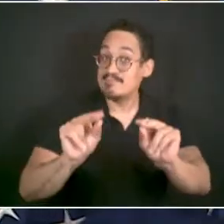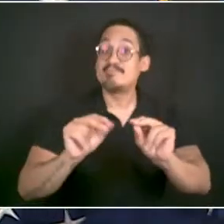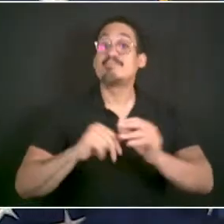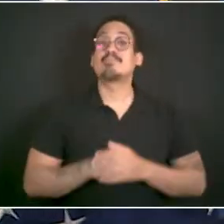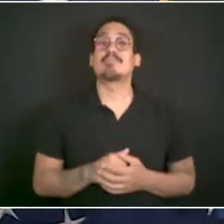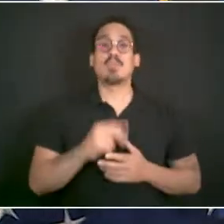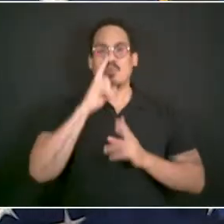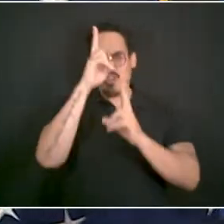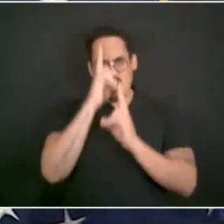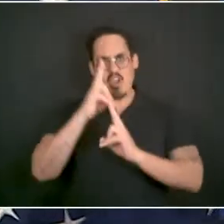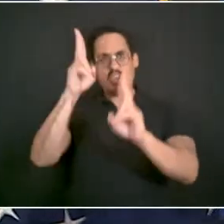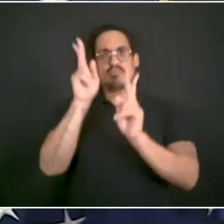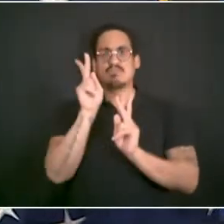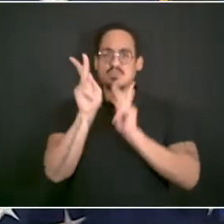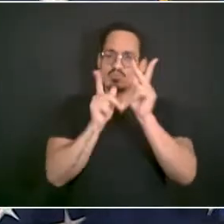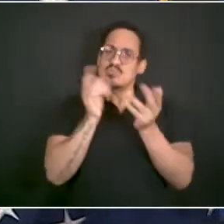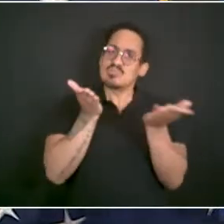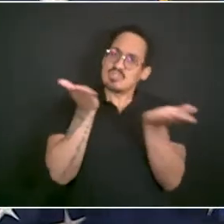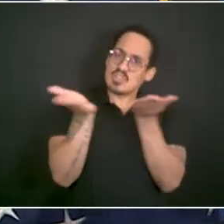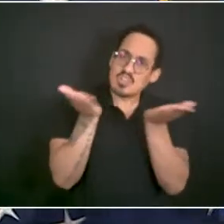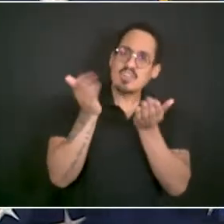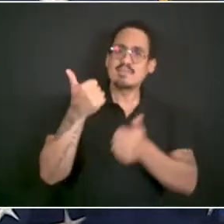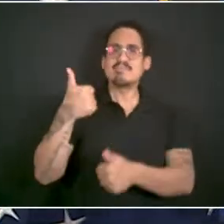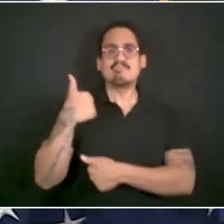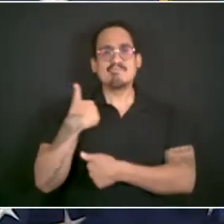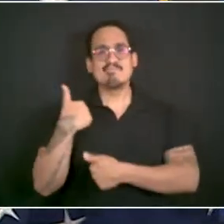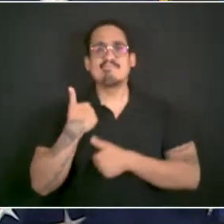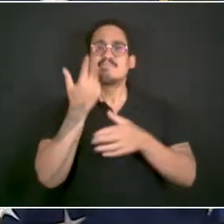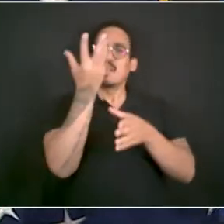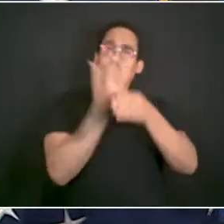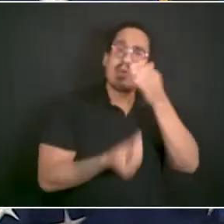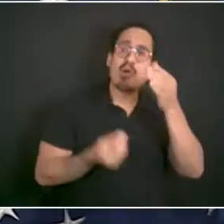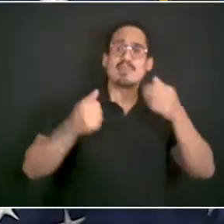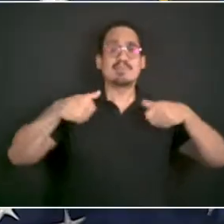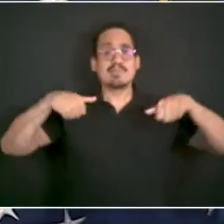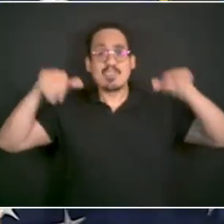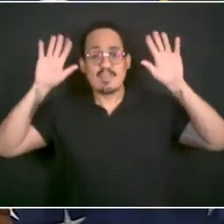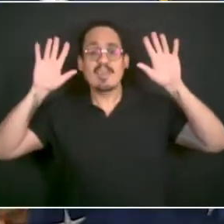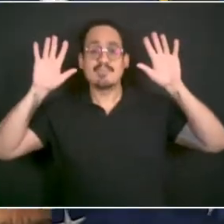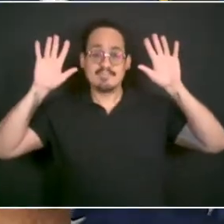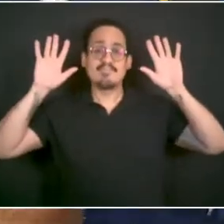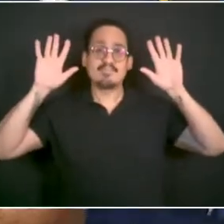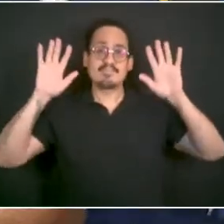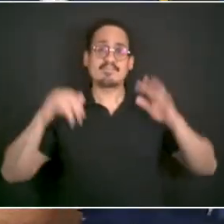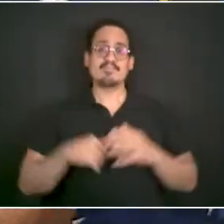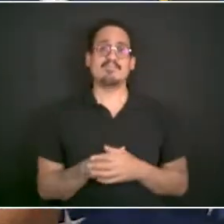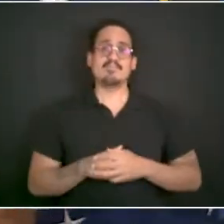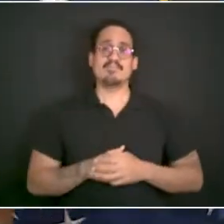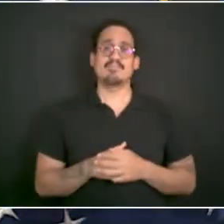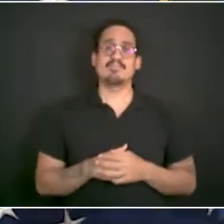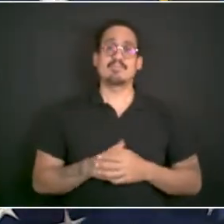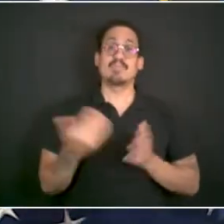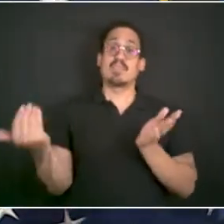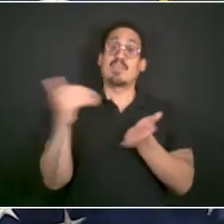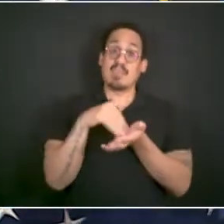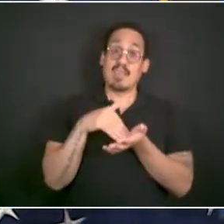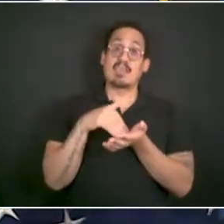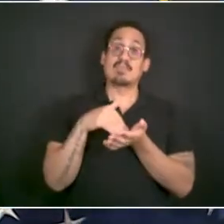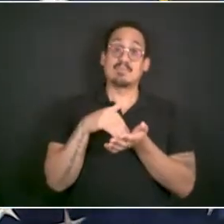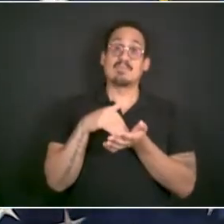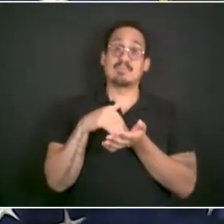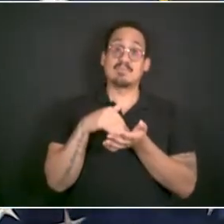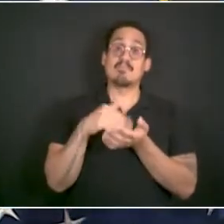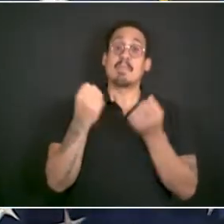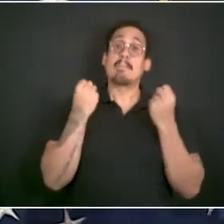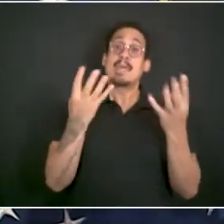those who sacrificed and their loved ones. I can't stand here and not talk. We said 105 who are connected to New York City. Let's recognize all